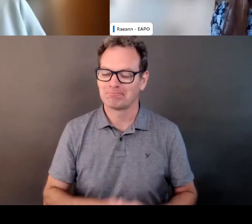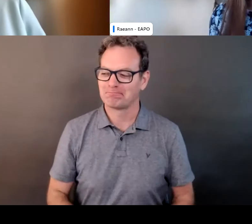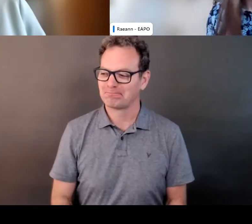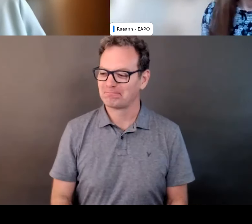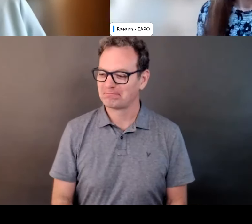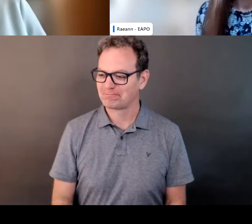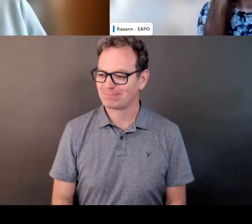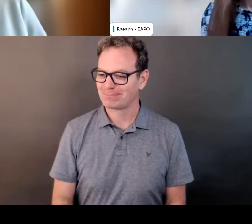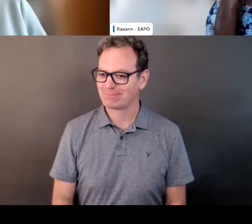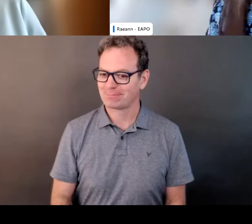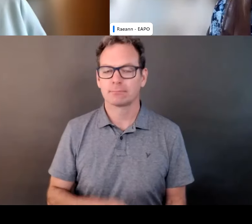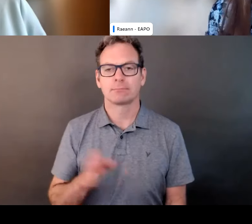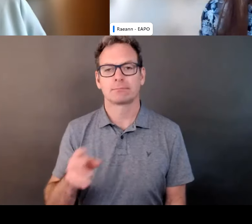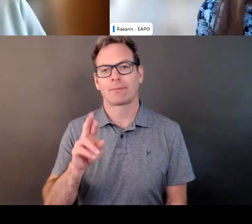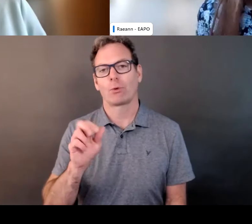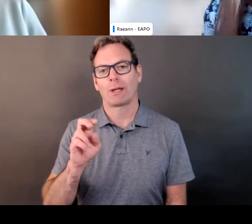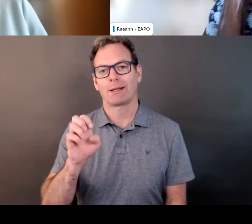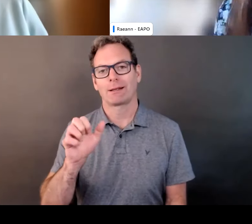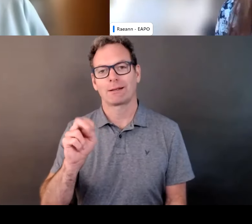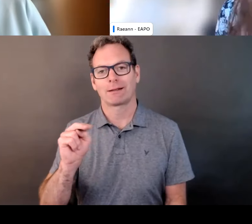Thank you so much, Laura. That was fantastic.